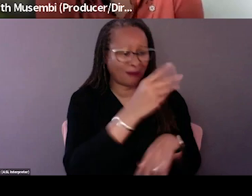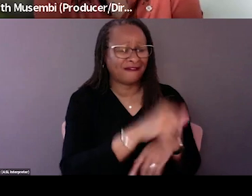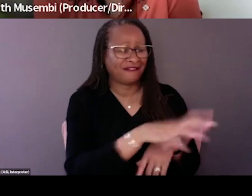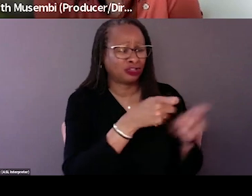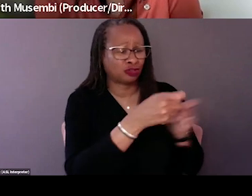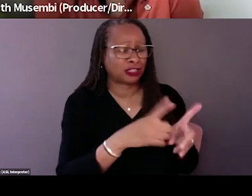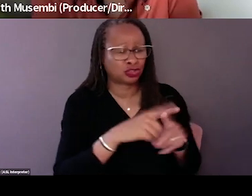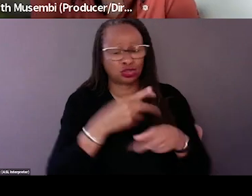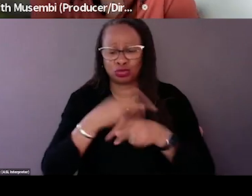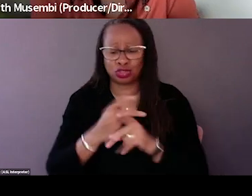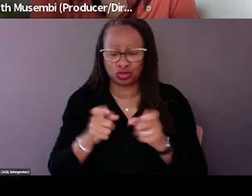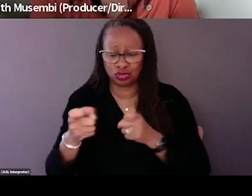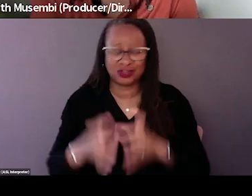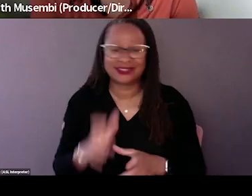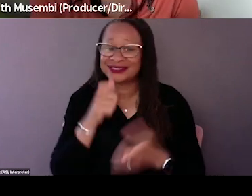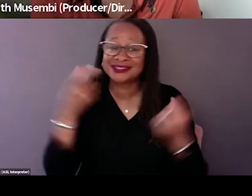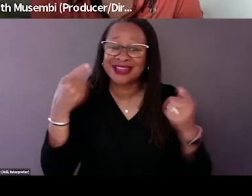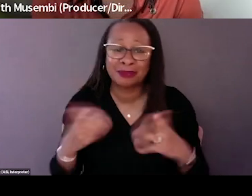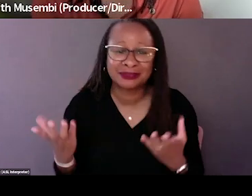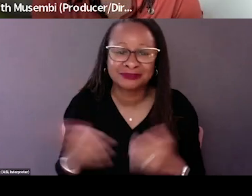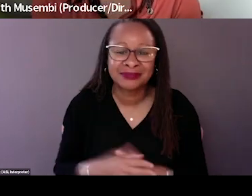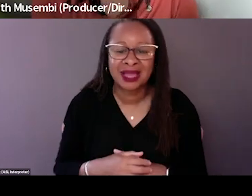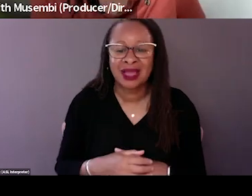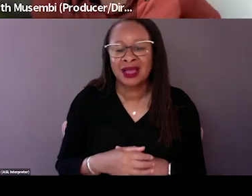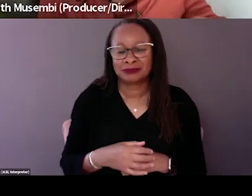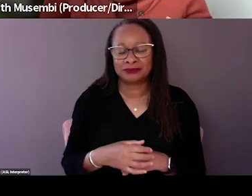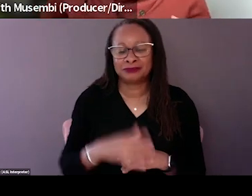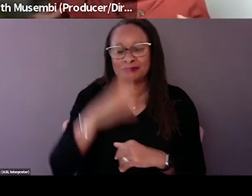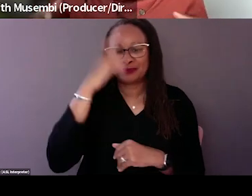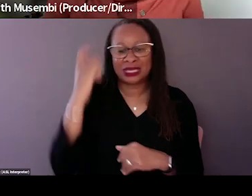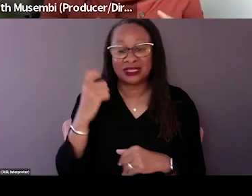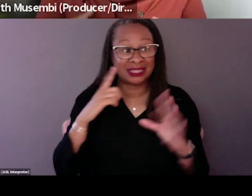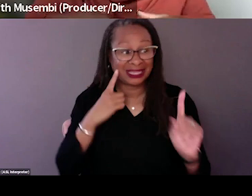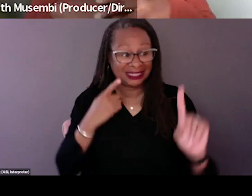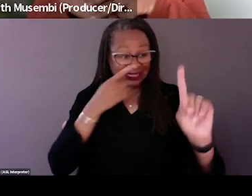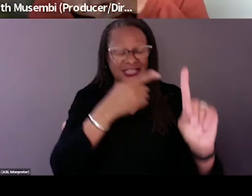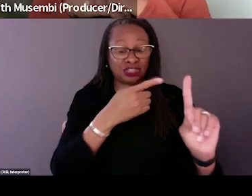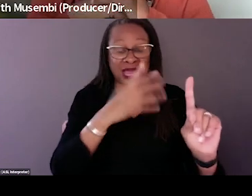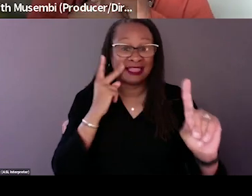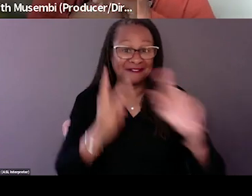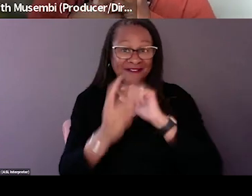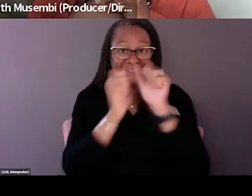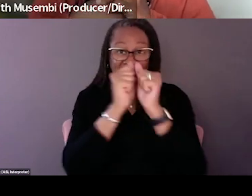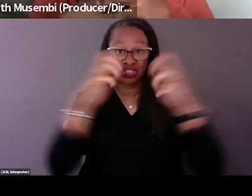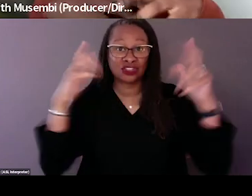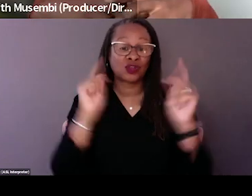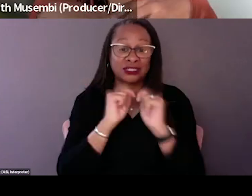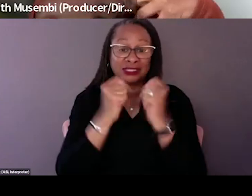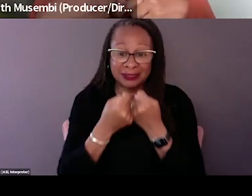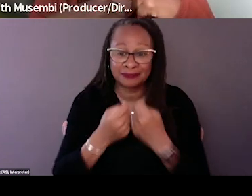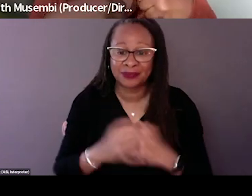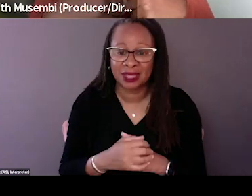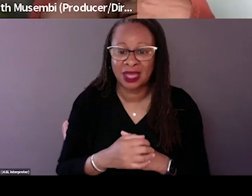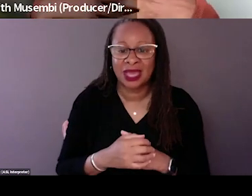producer director. It doesn't happen. But because the intention for, and the vision for the team was, this needs